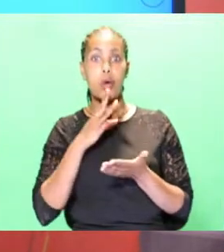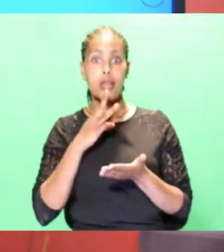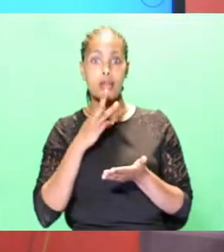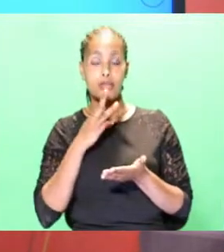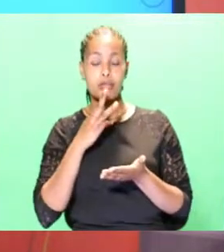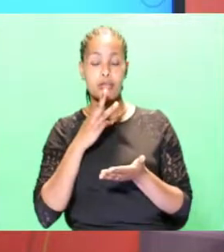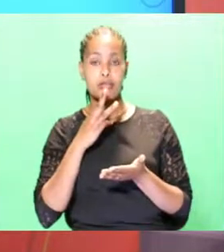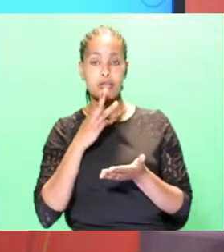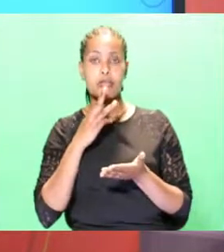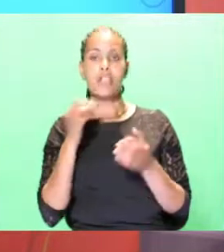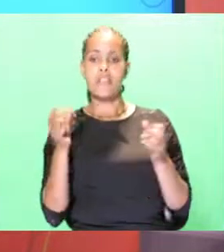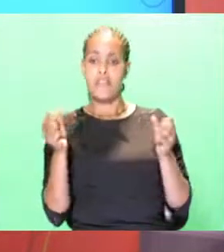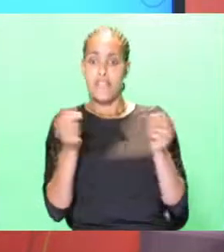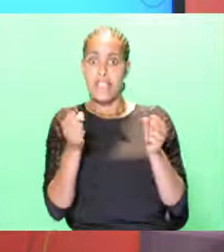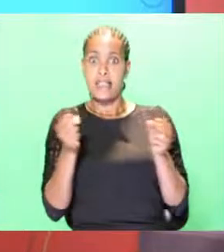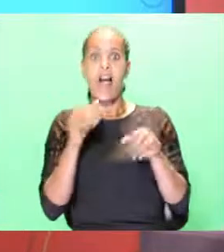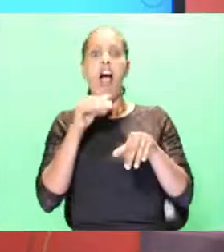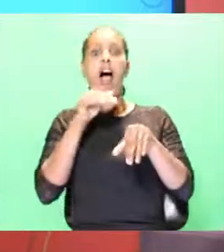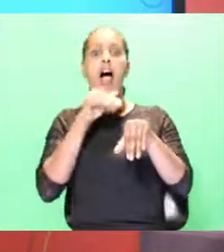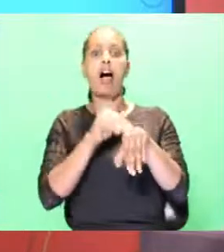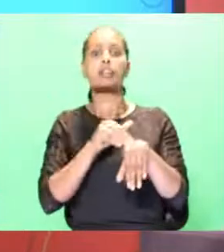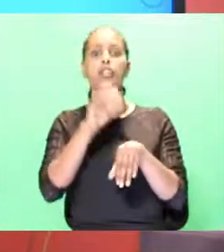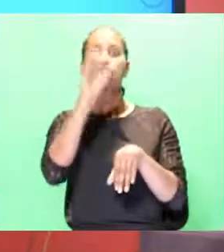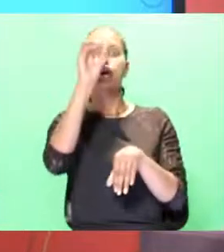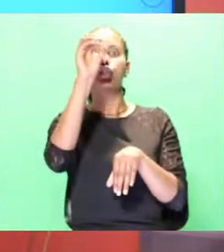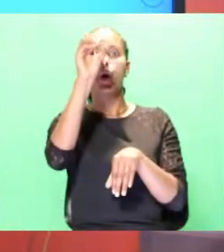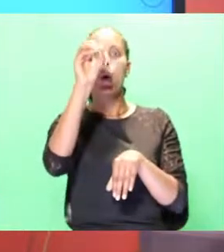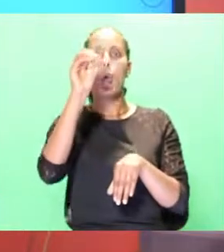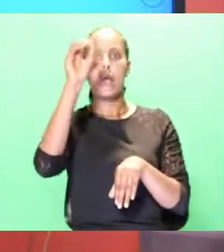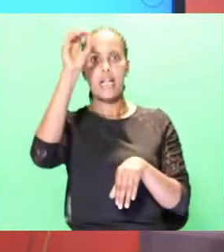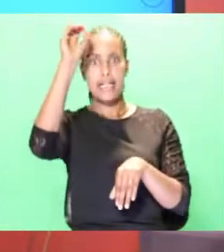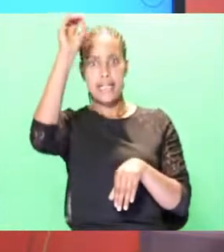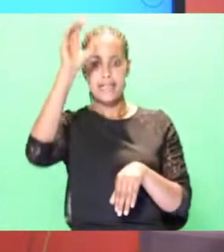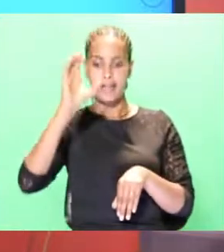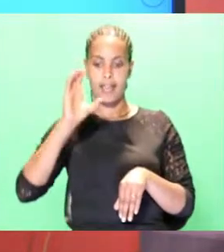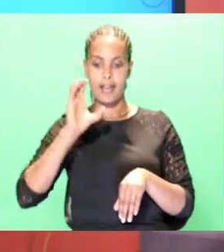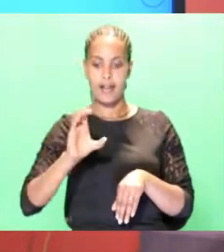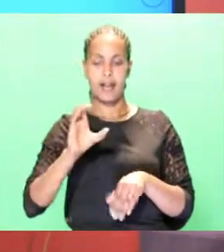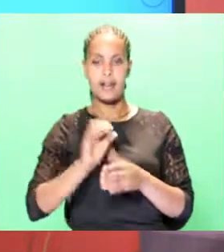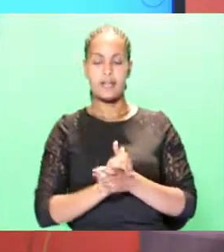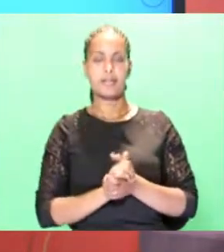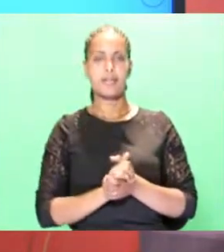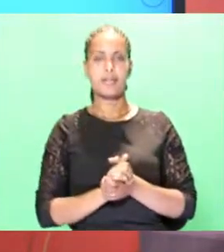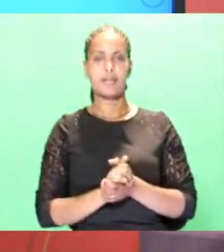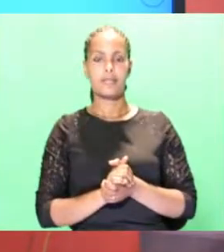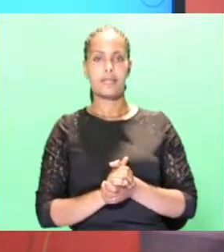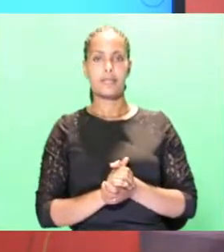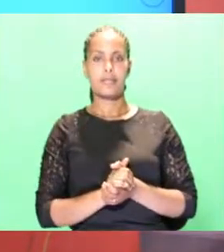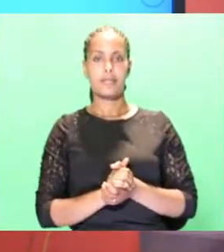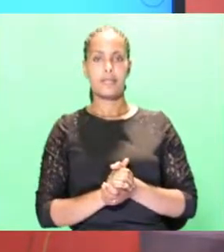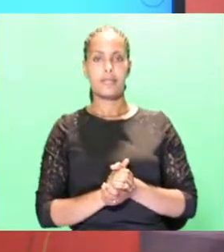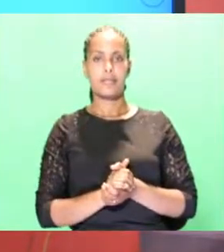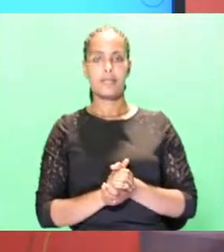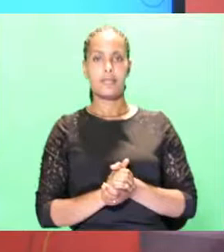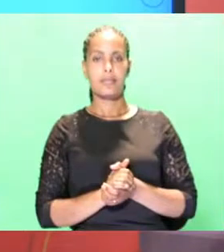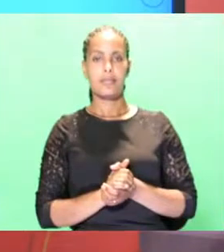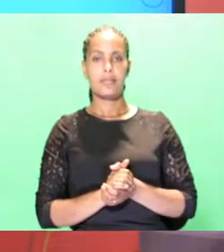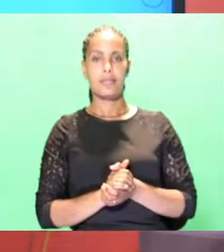water freezes at 0 degree centigrade. 0 degree centigrade.